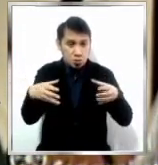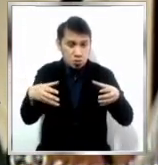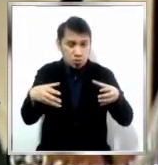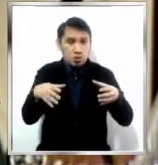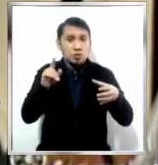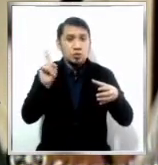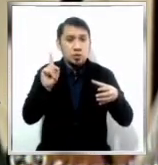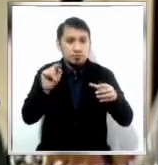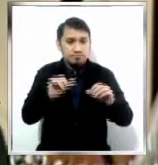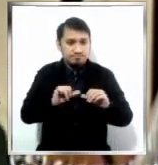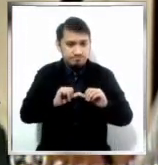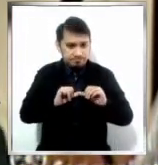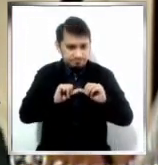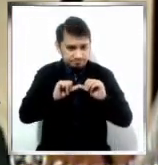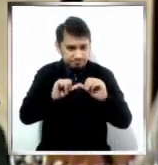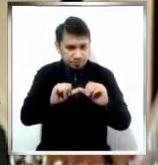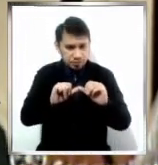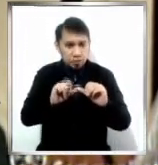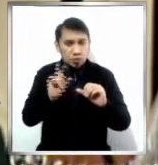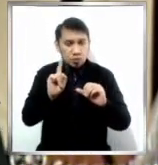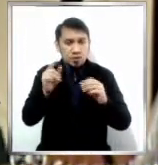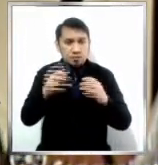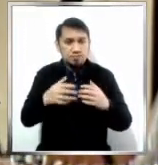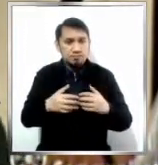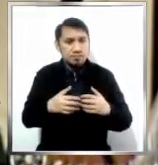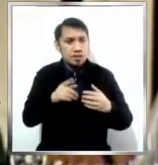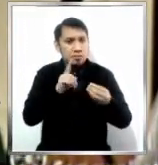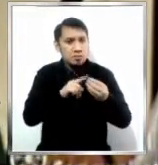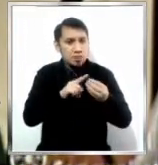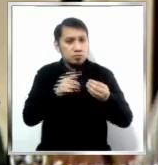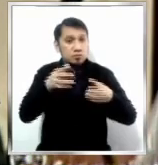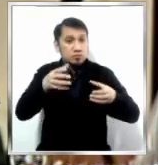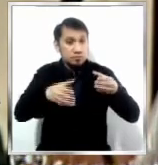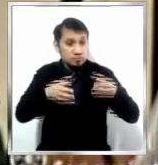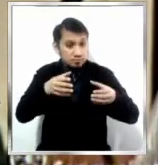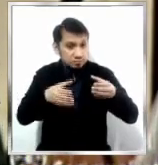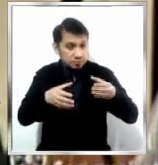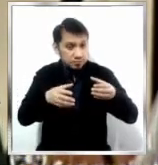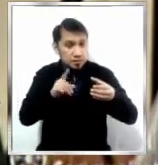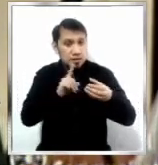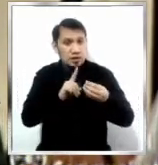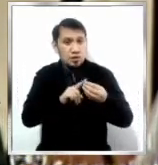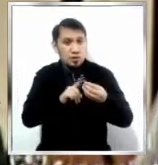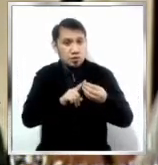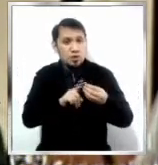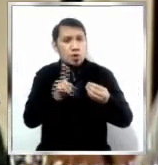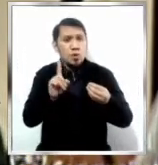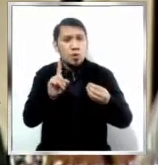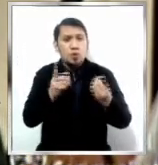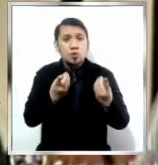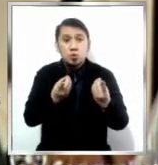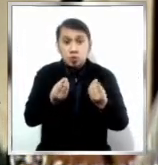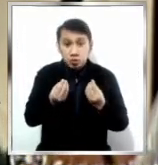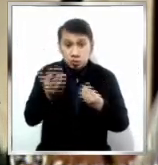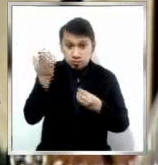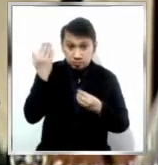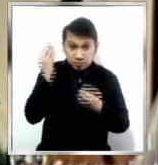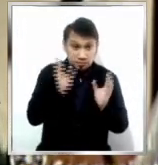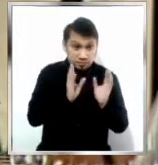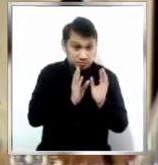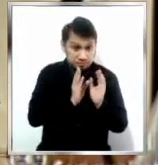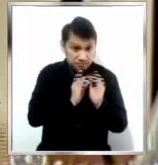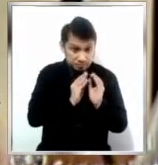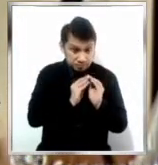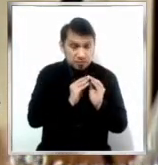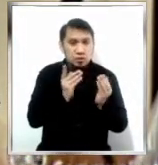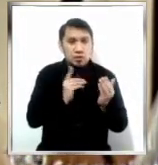with building up the cases, because what we did during our hearings was basically to